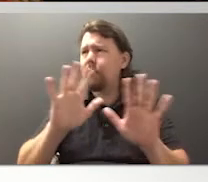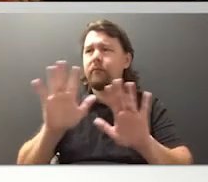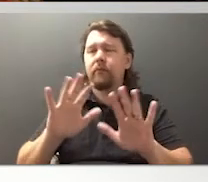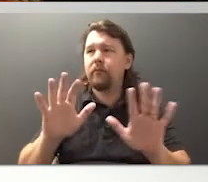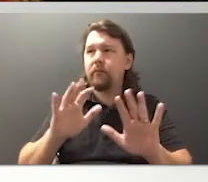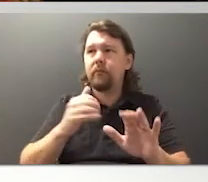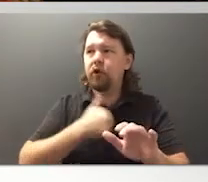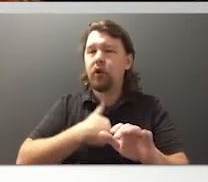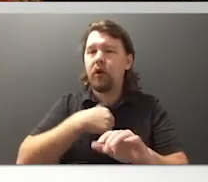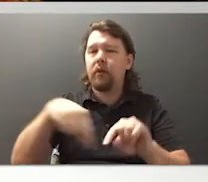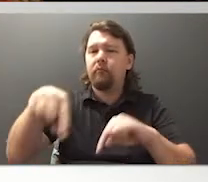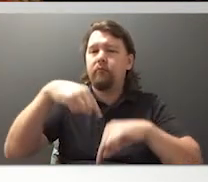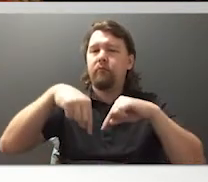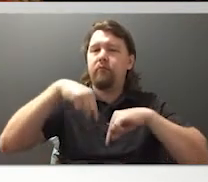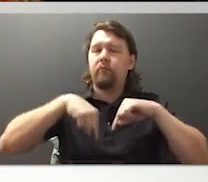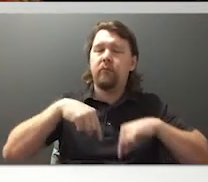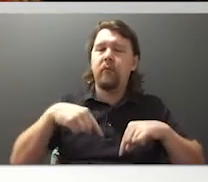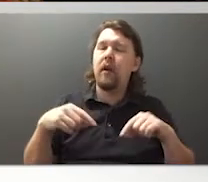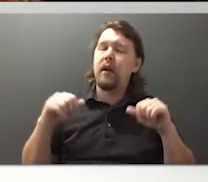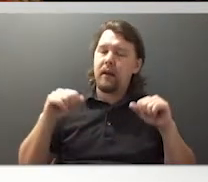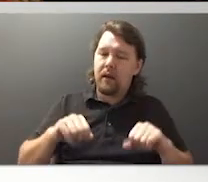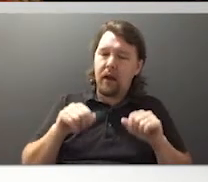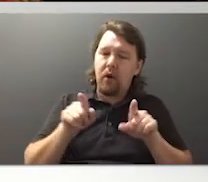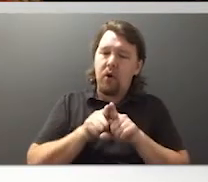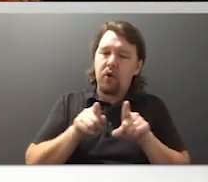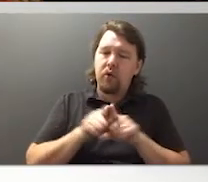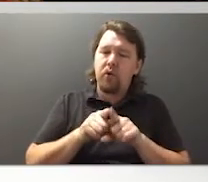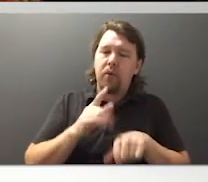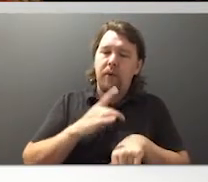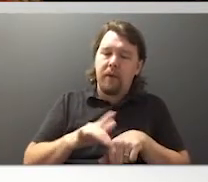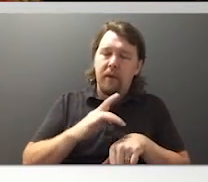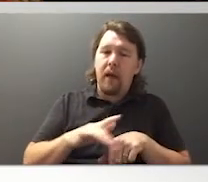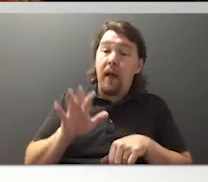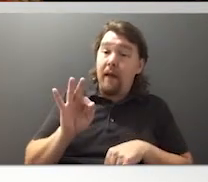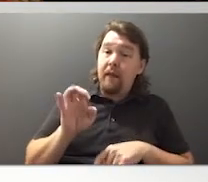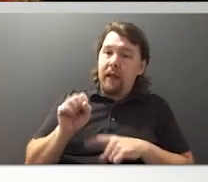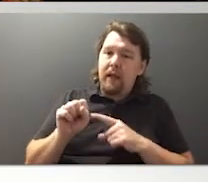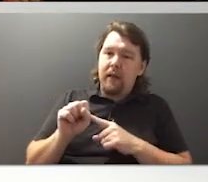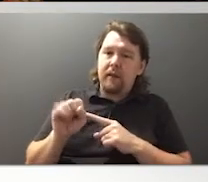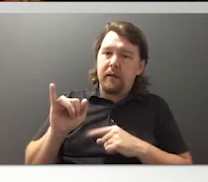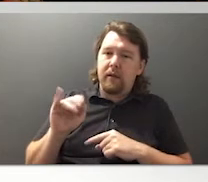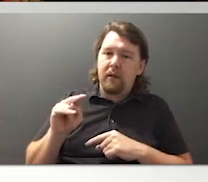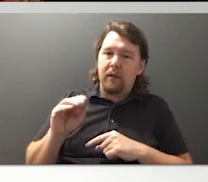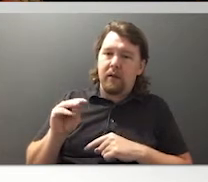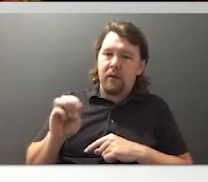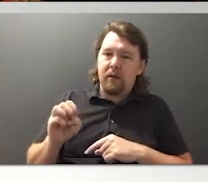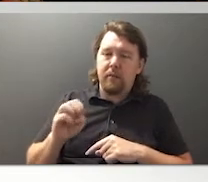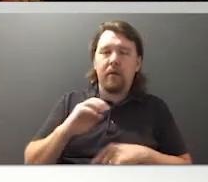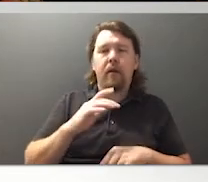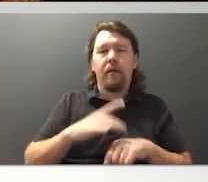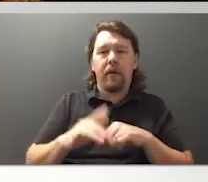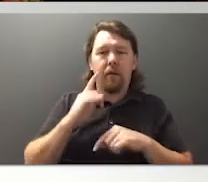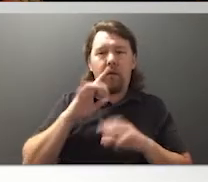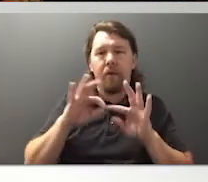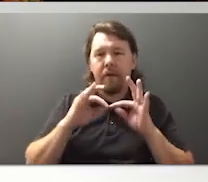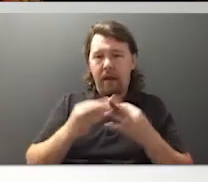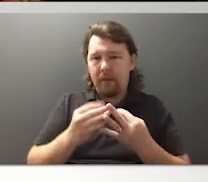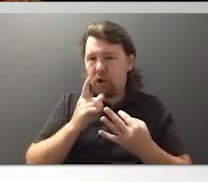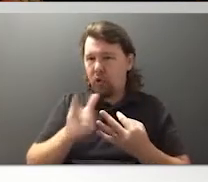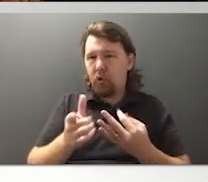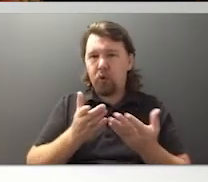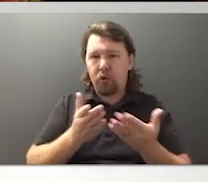Let me go back here. It can also available, the FES income base is also available for families who serve foster care